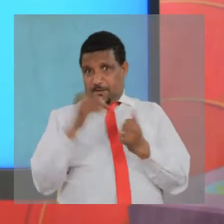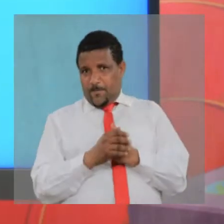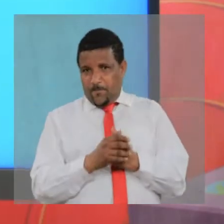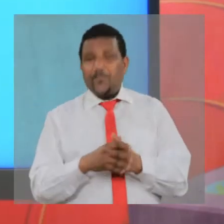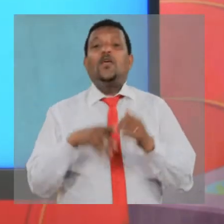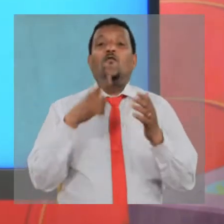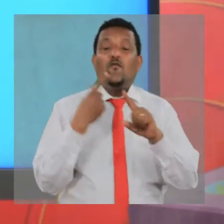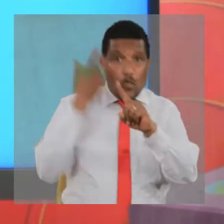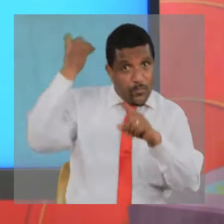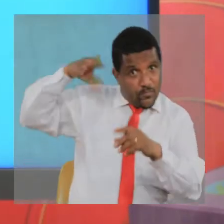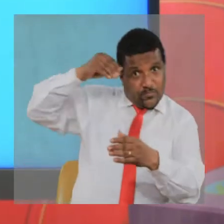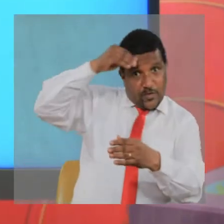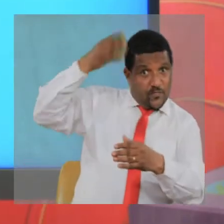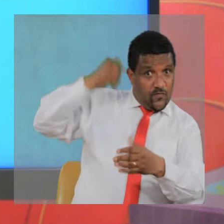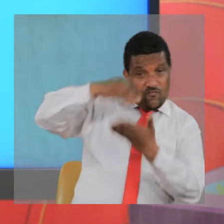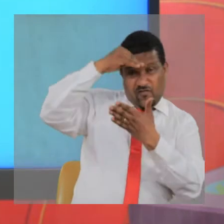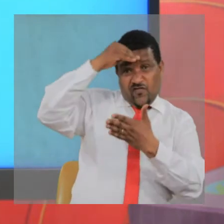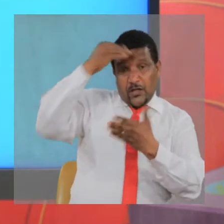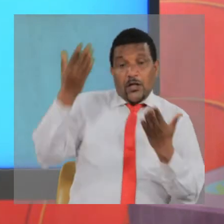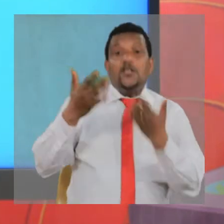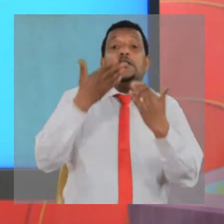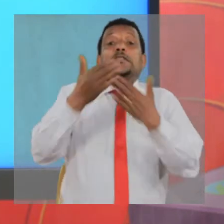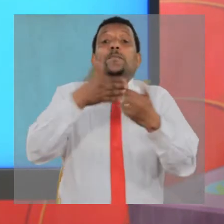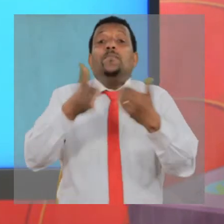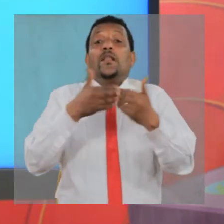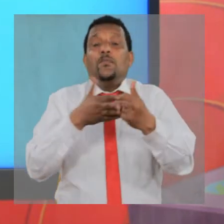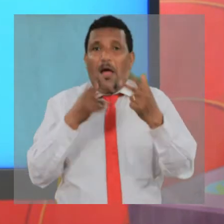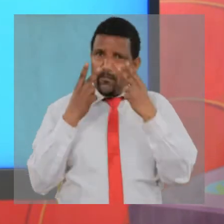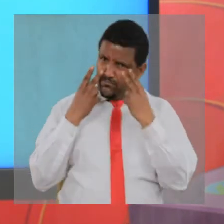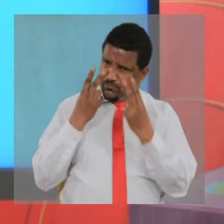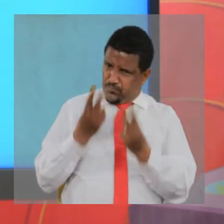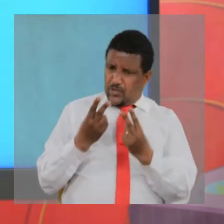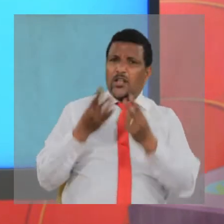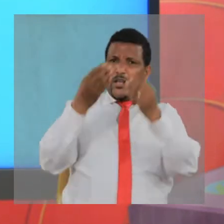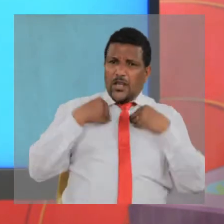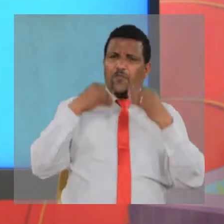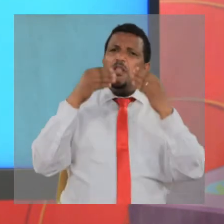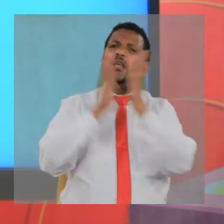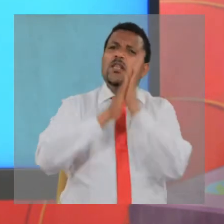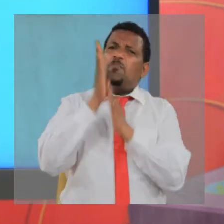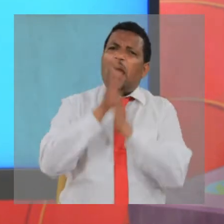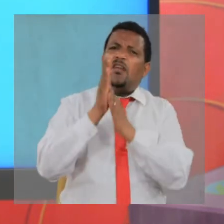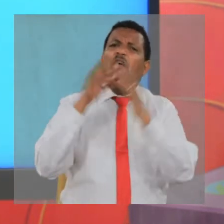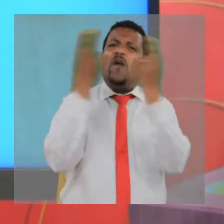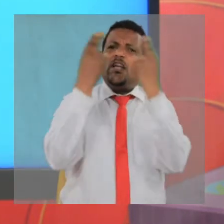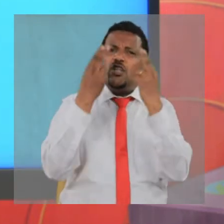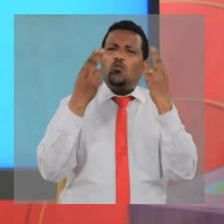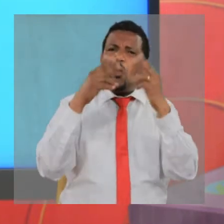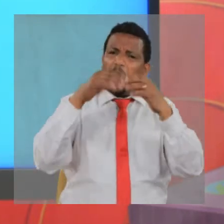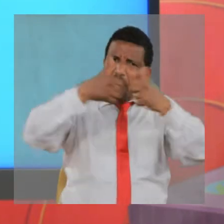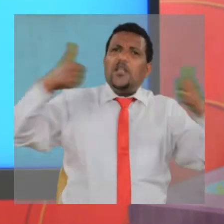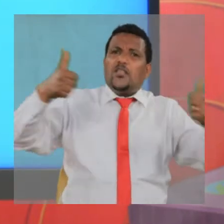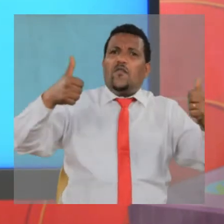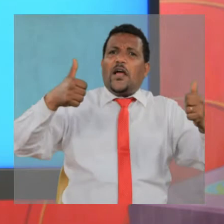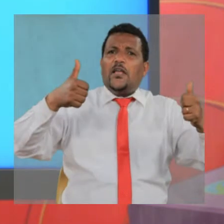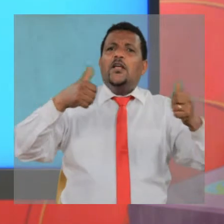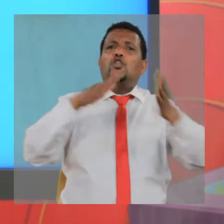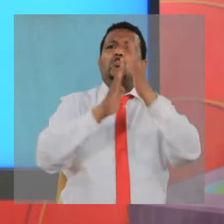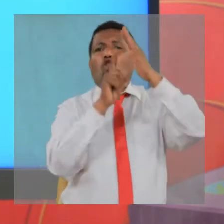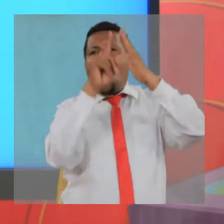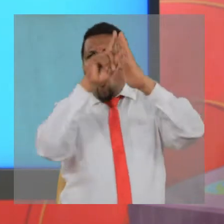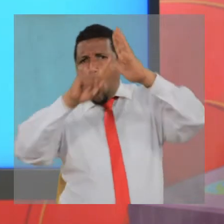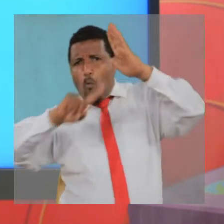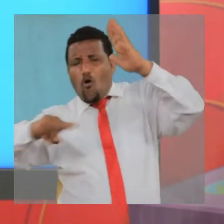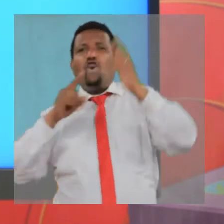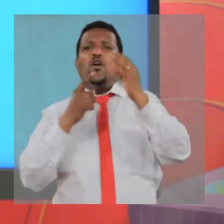your previous lessons, simply by working from the given demand function, you can identify the slope of the demand function. The slope